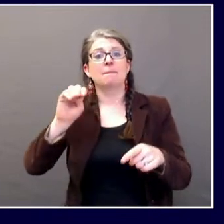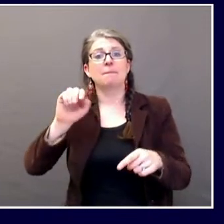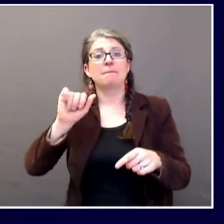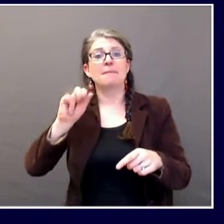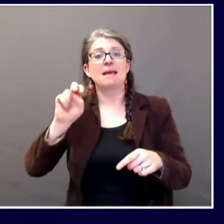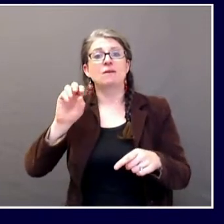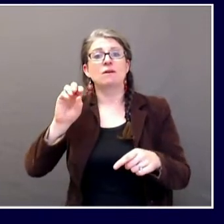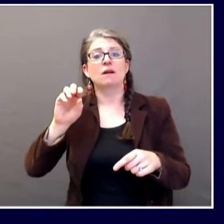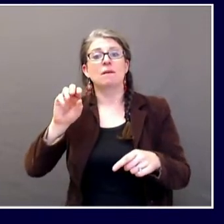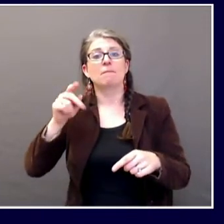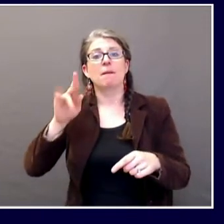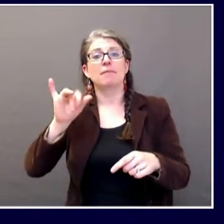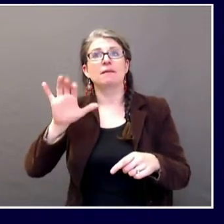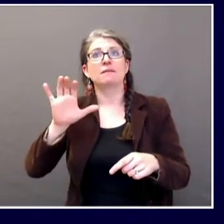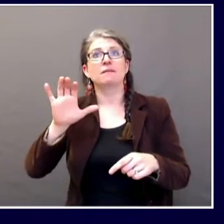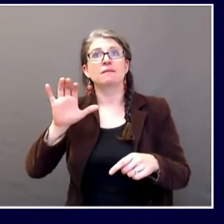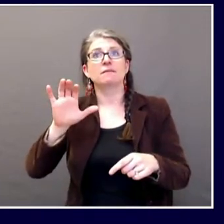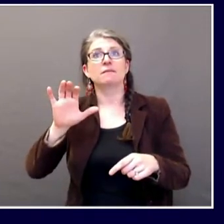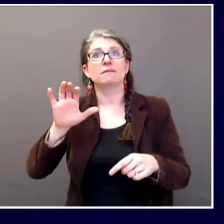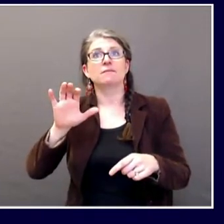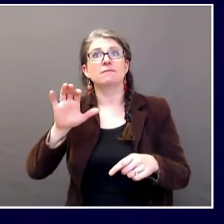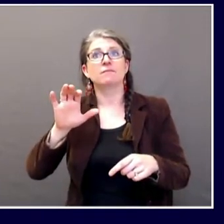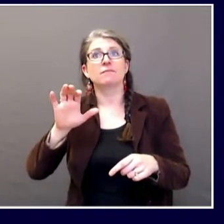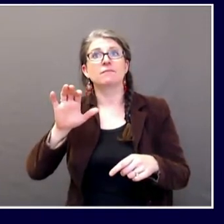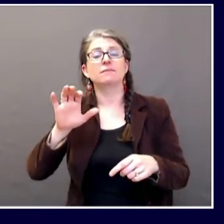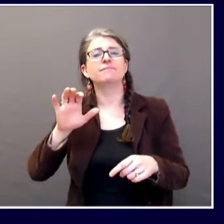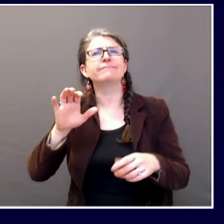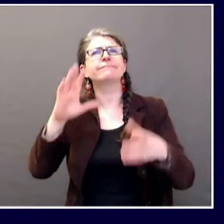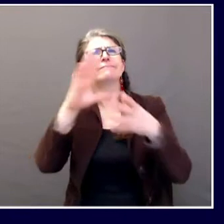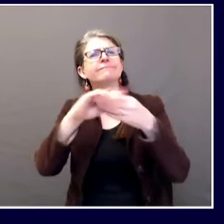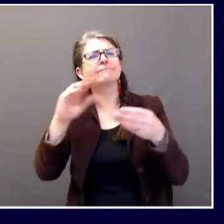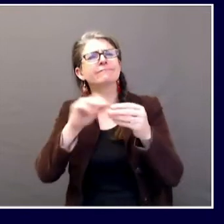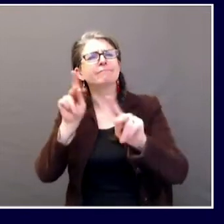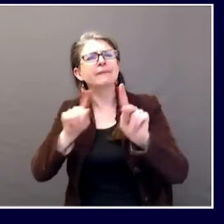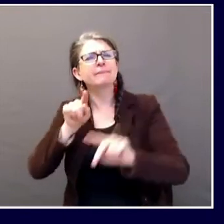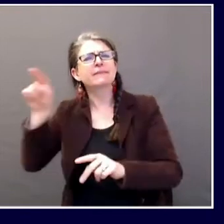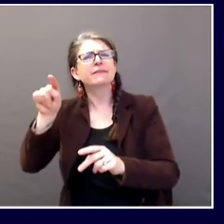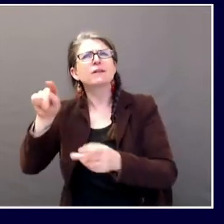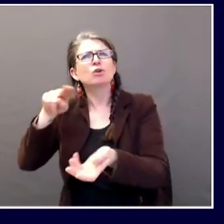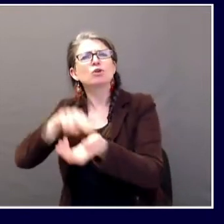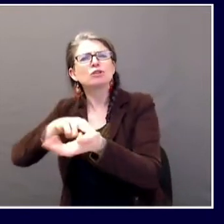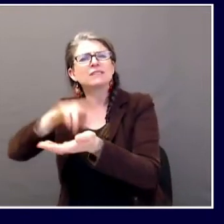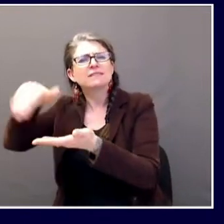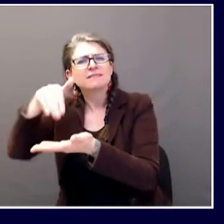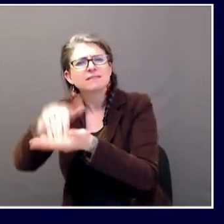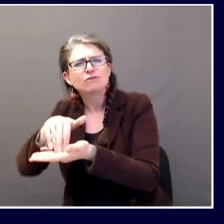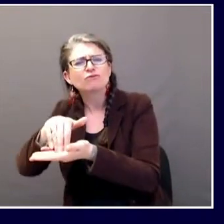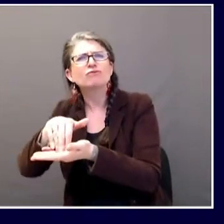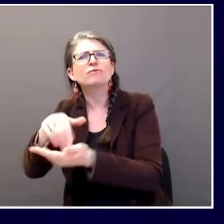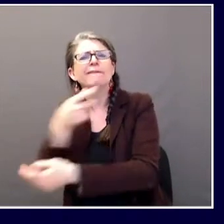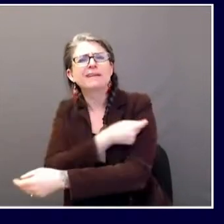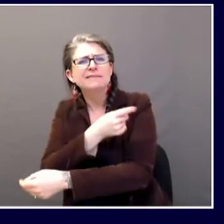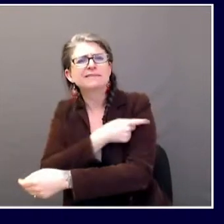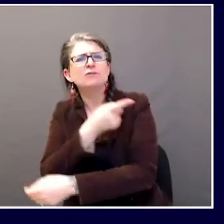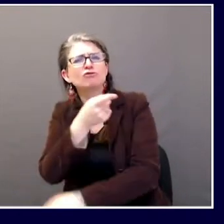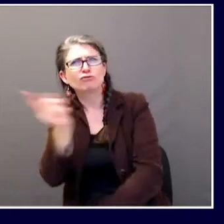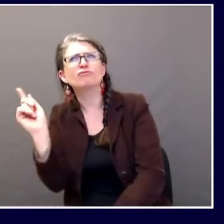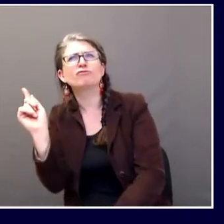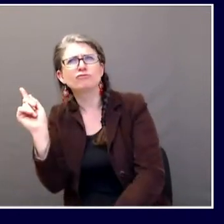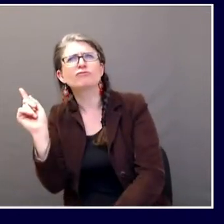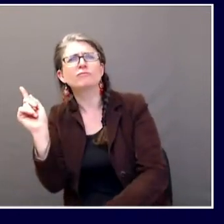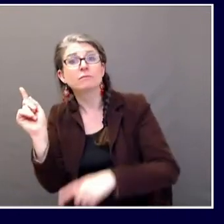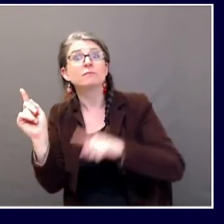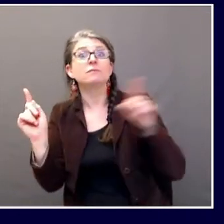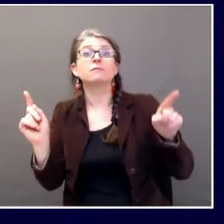nursing facilities who've received at least a first dose of the vaccine. And in Maine, there's a high uptake among residents, but among staff, it's only